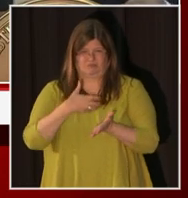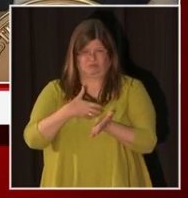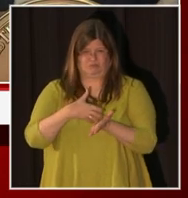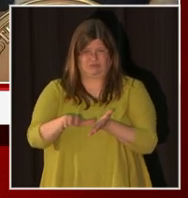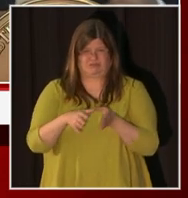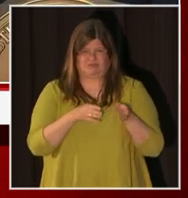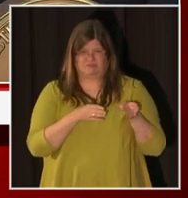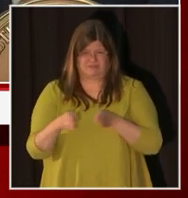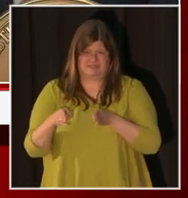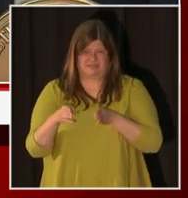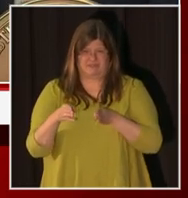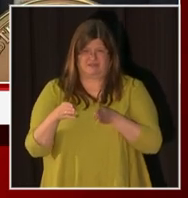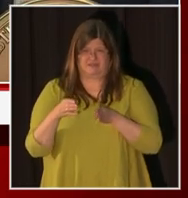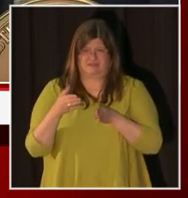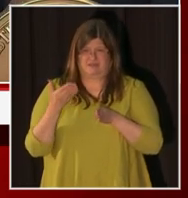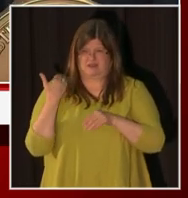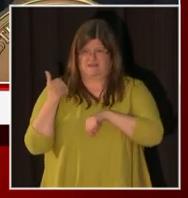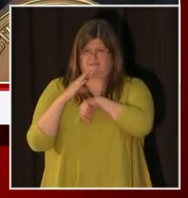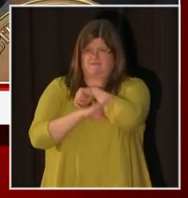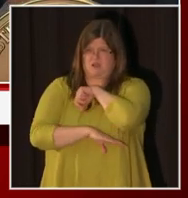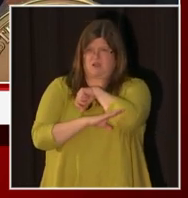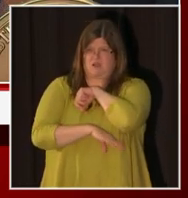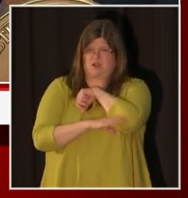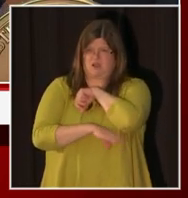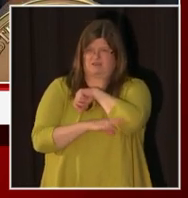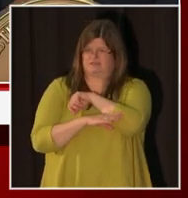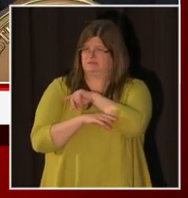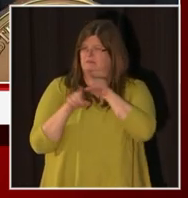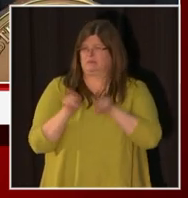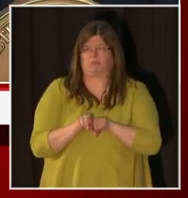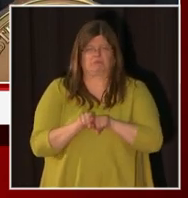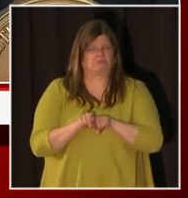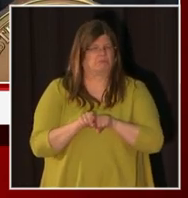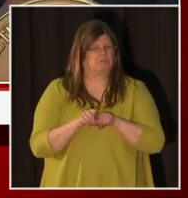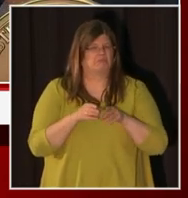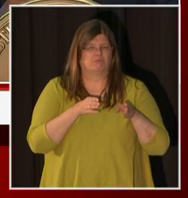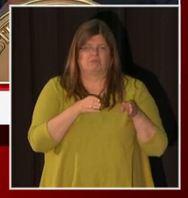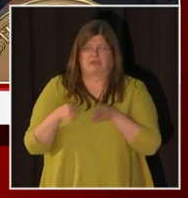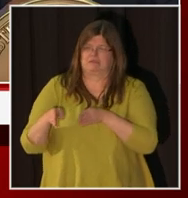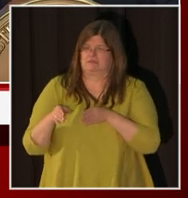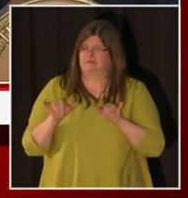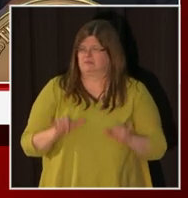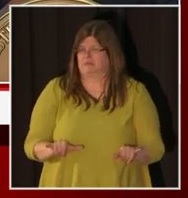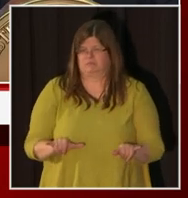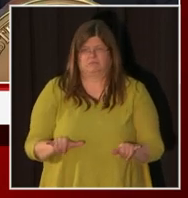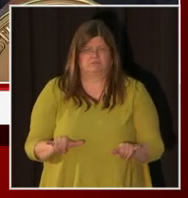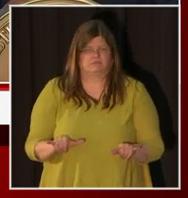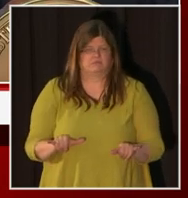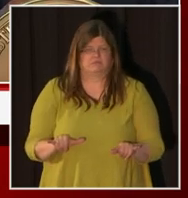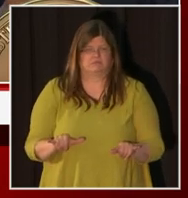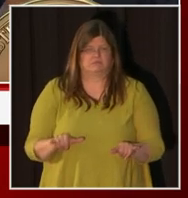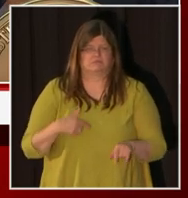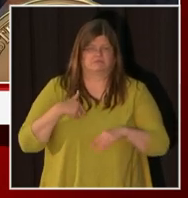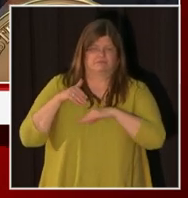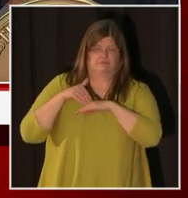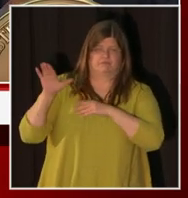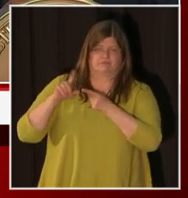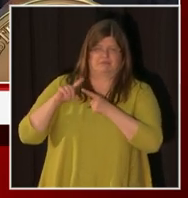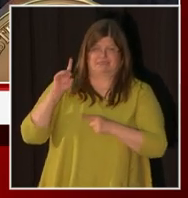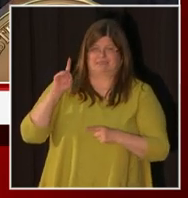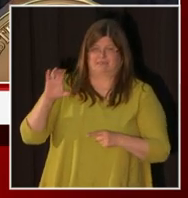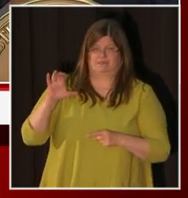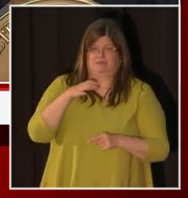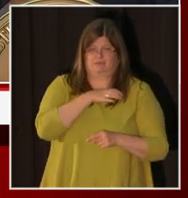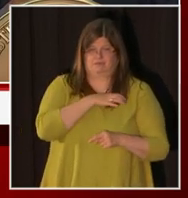And today, we are sending the updated comp plan to the DC Council. The comp plan will help guide us